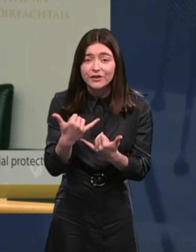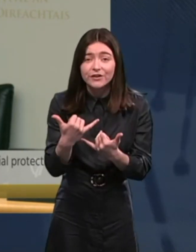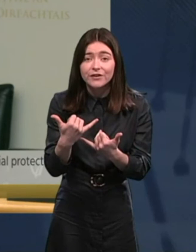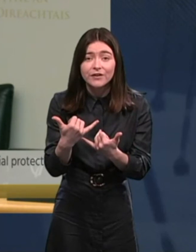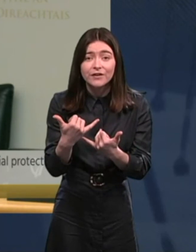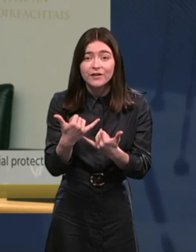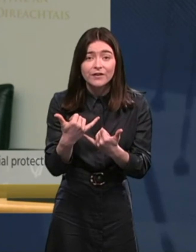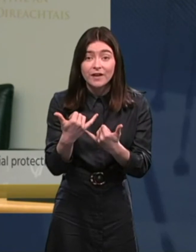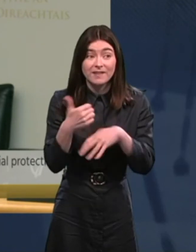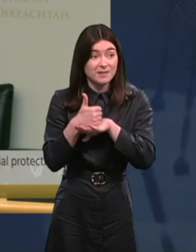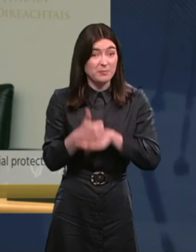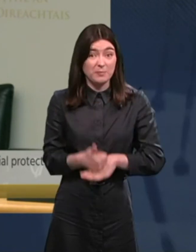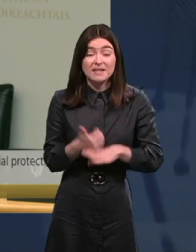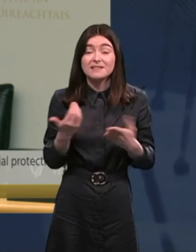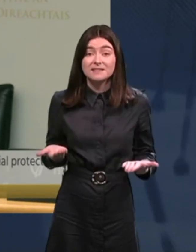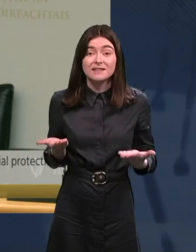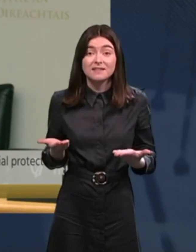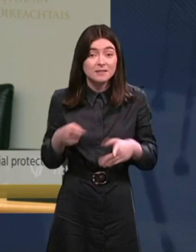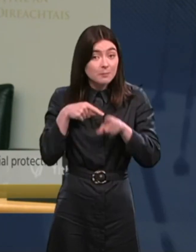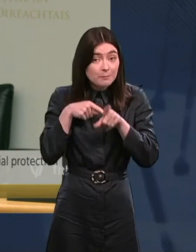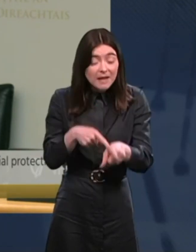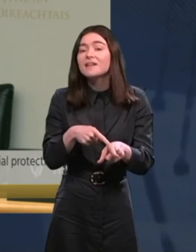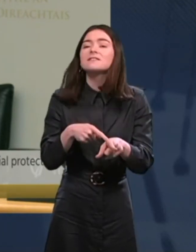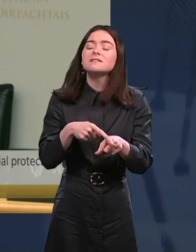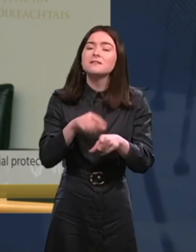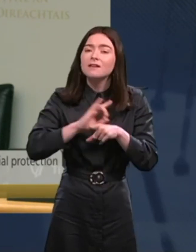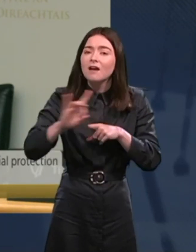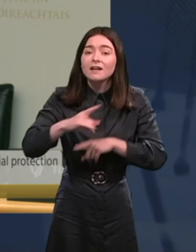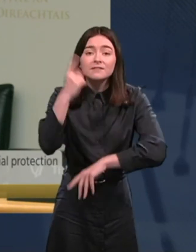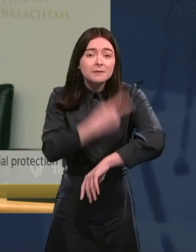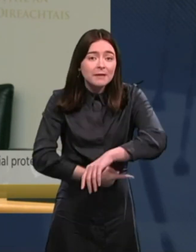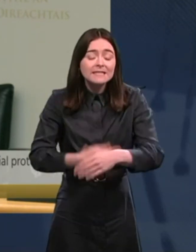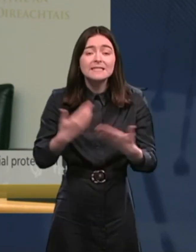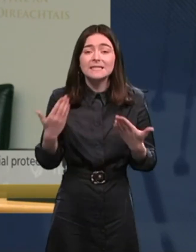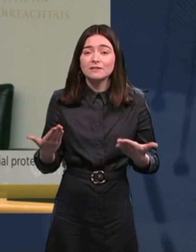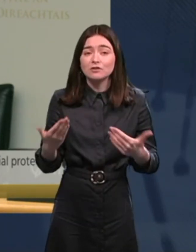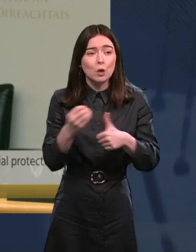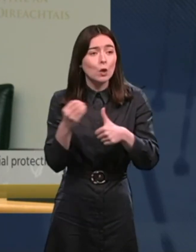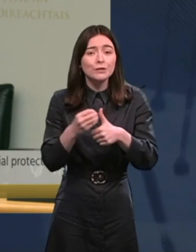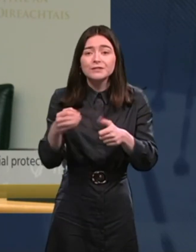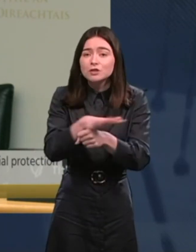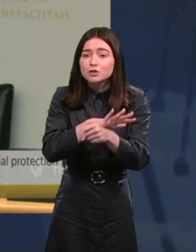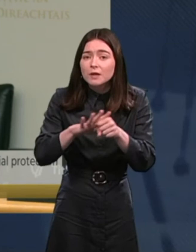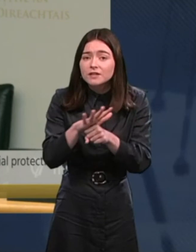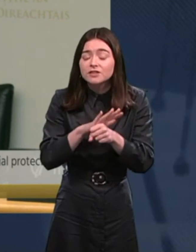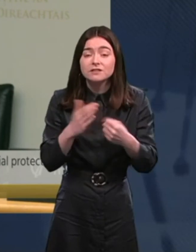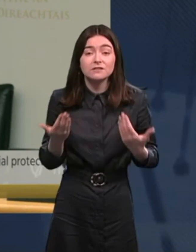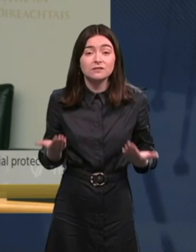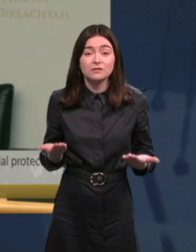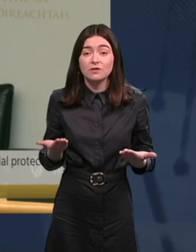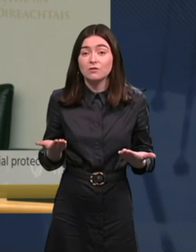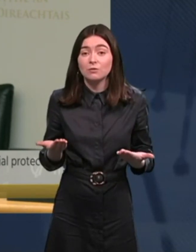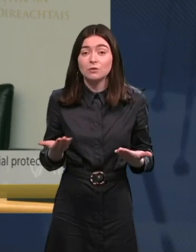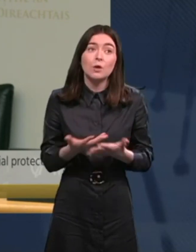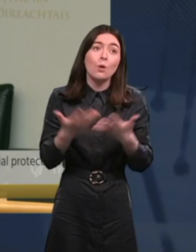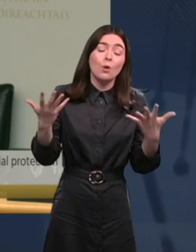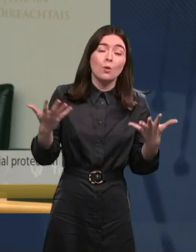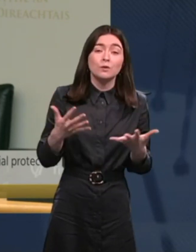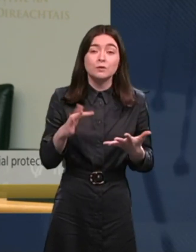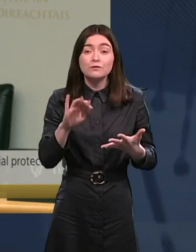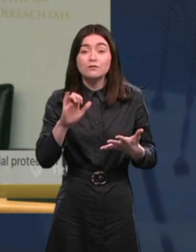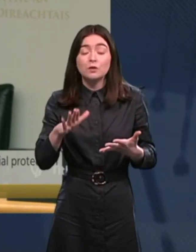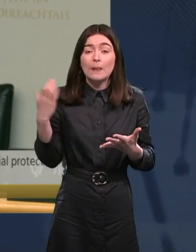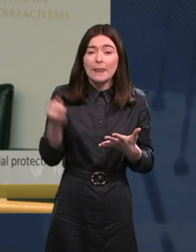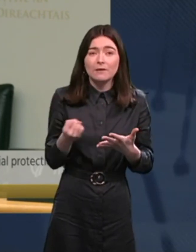bare minimum. Very much depends on the disability, on other circumstances, all of those things. So, there's fuel allowance and different things.